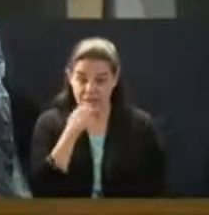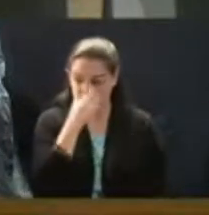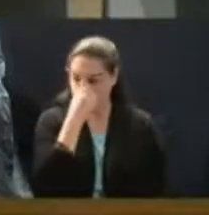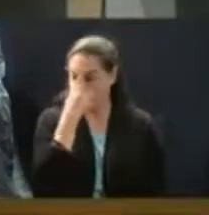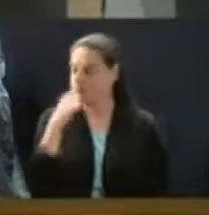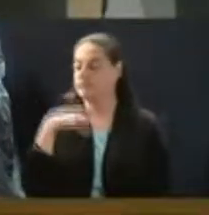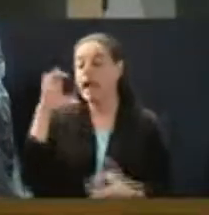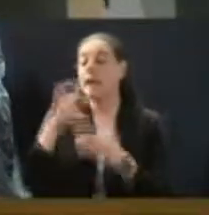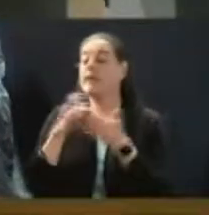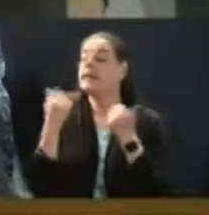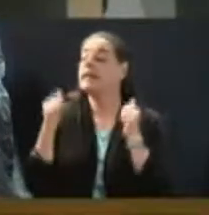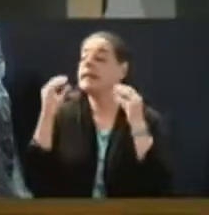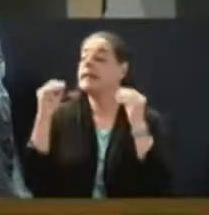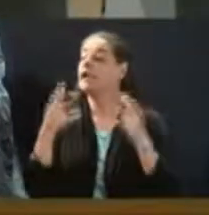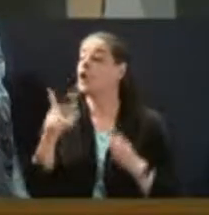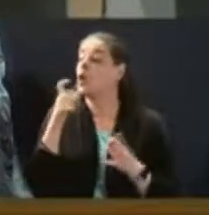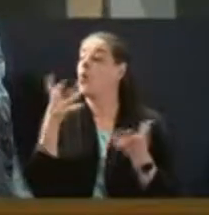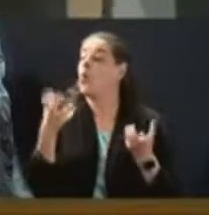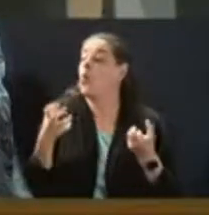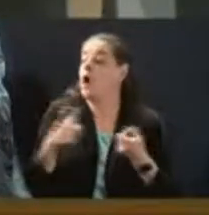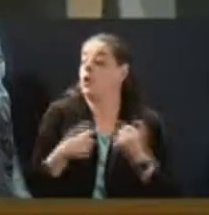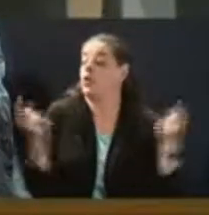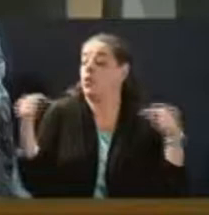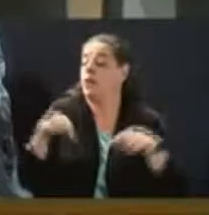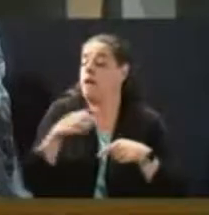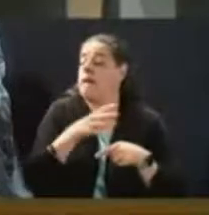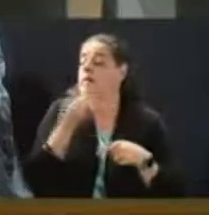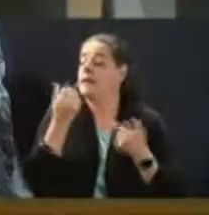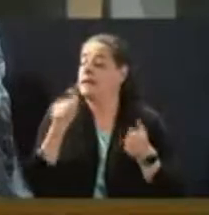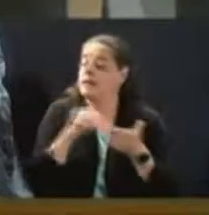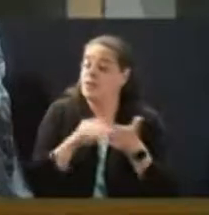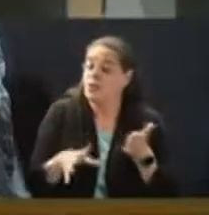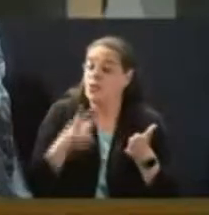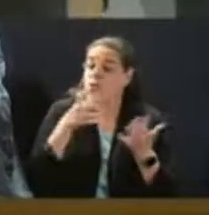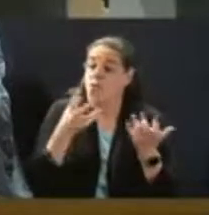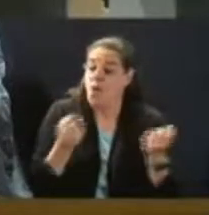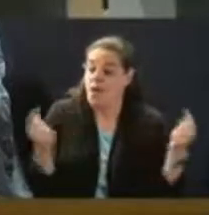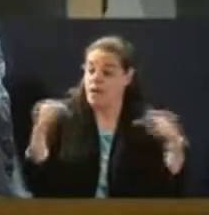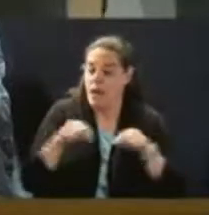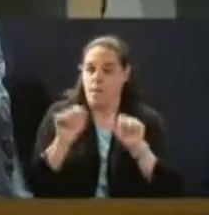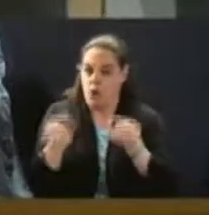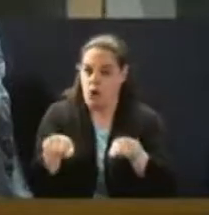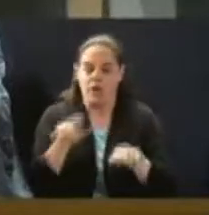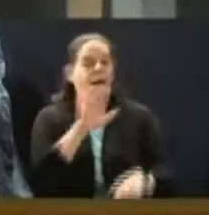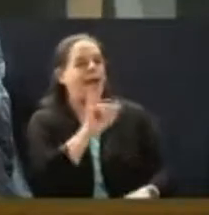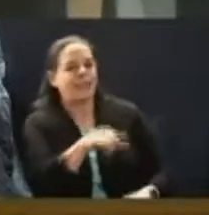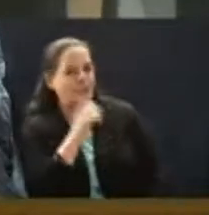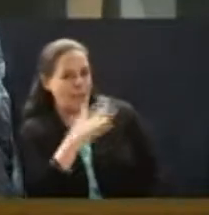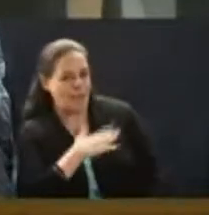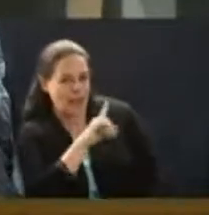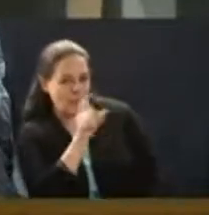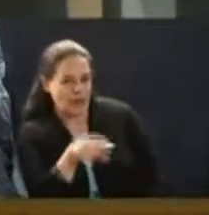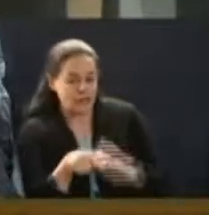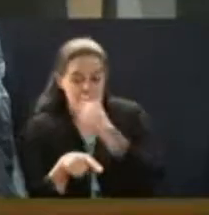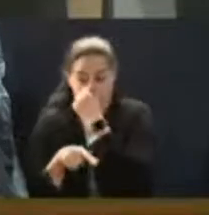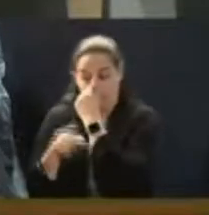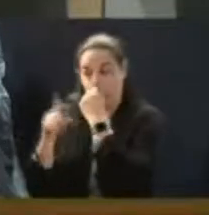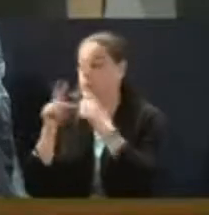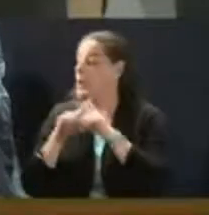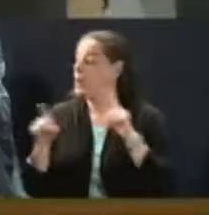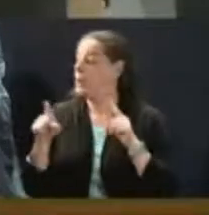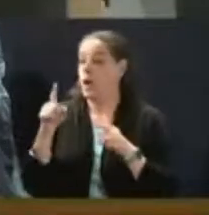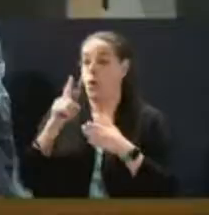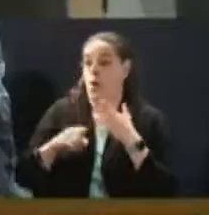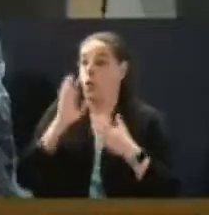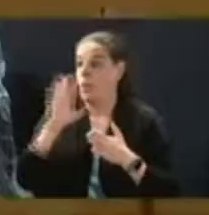any teacher who wanted to be here and any student who wanted to be here could be. That wasn't what I asked. Whether they choose to be, I can't